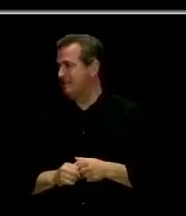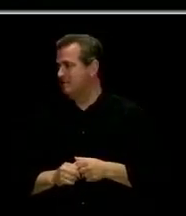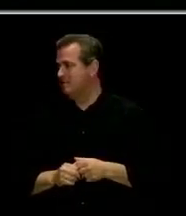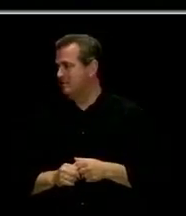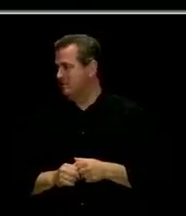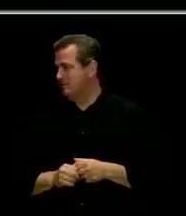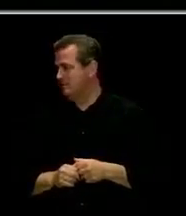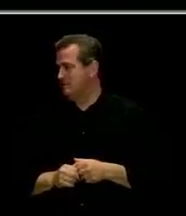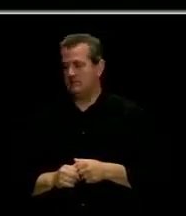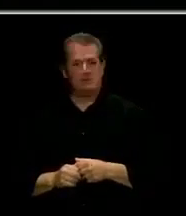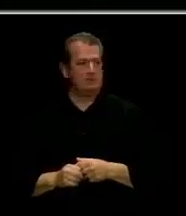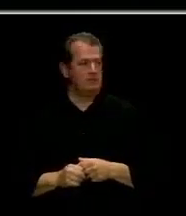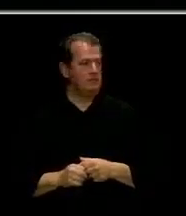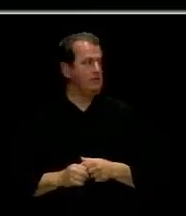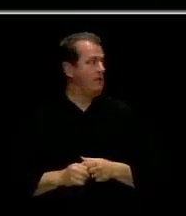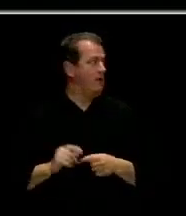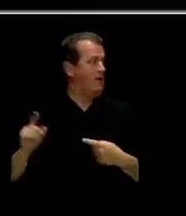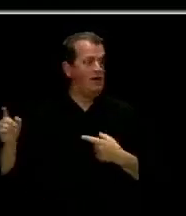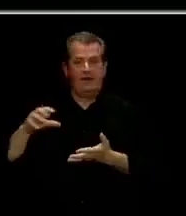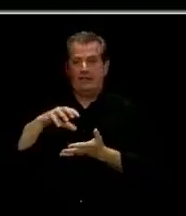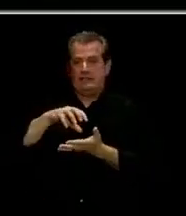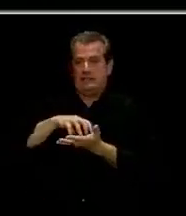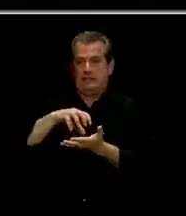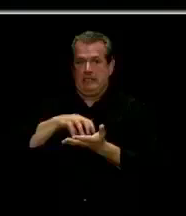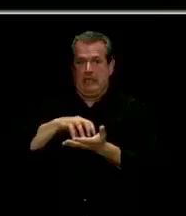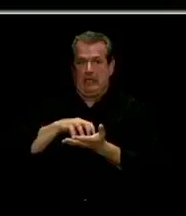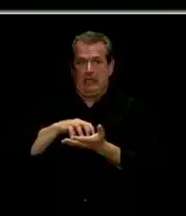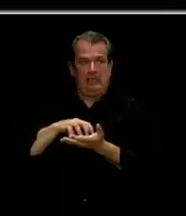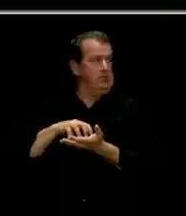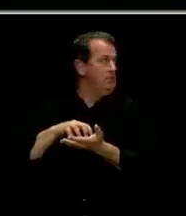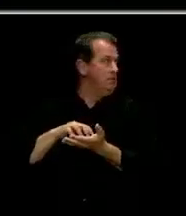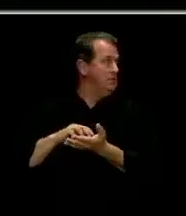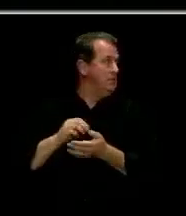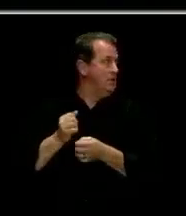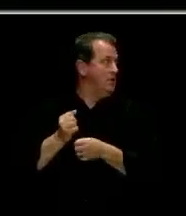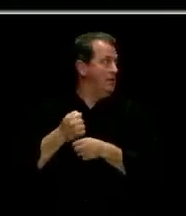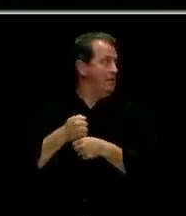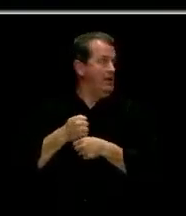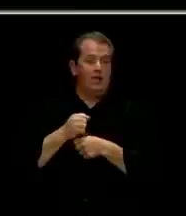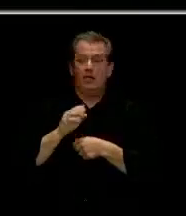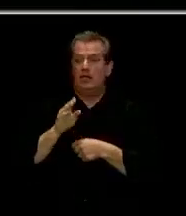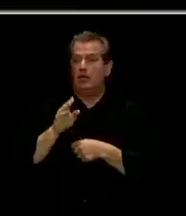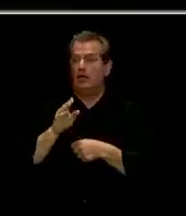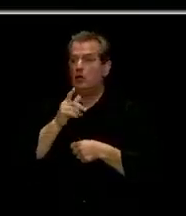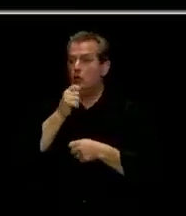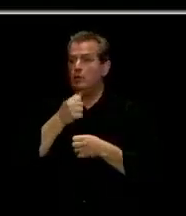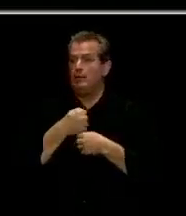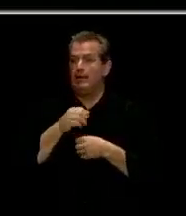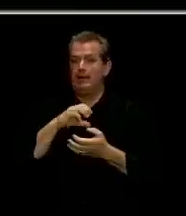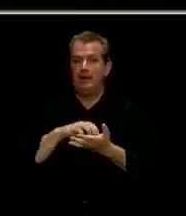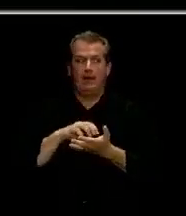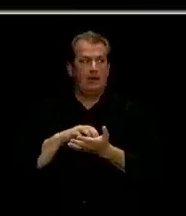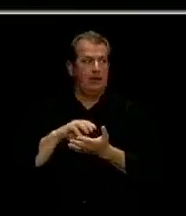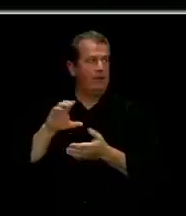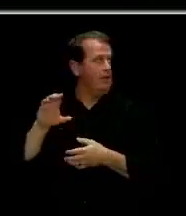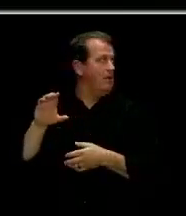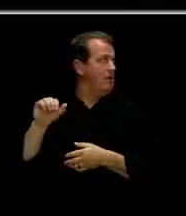It's a great, this cake is an honor made by Carla